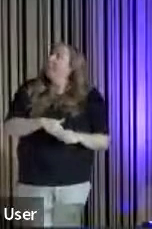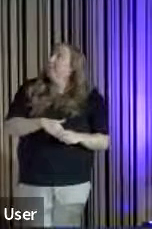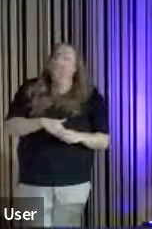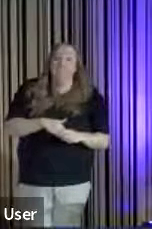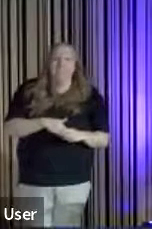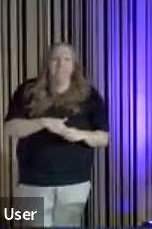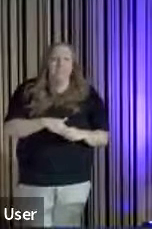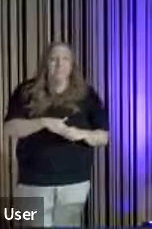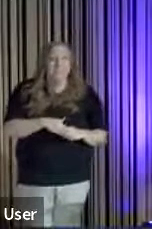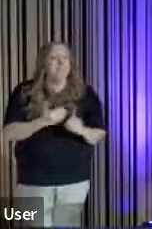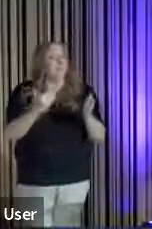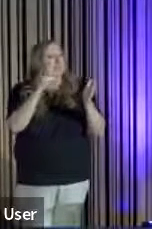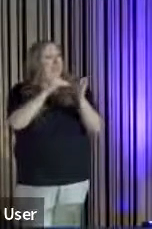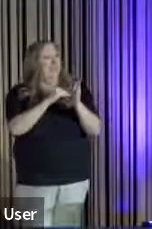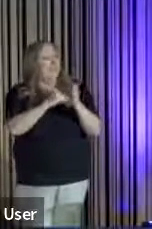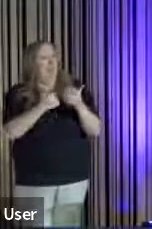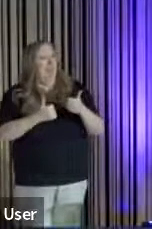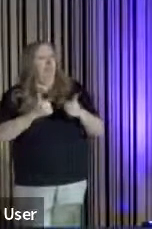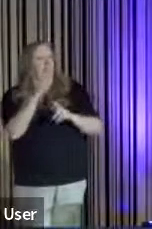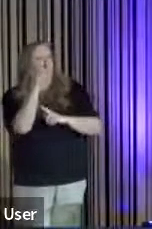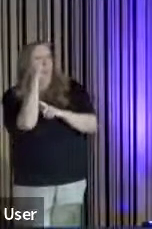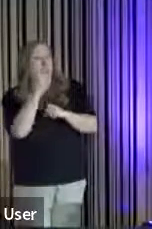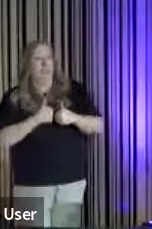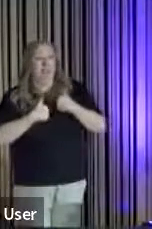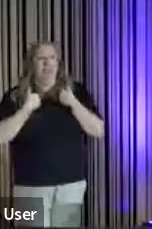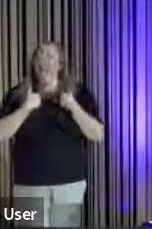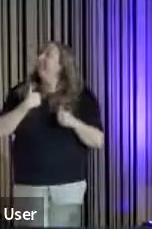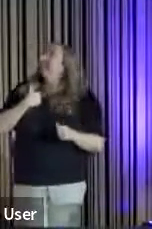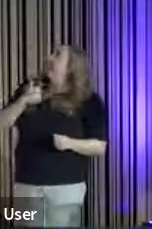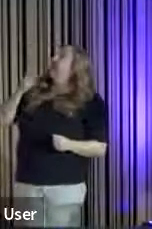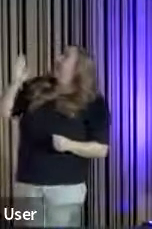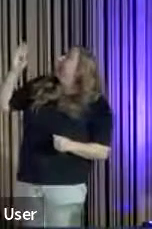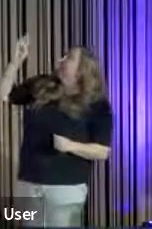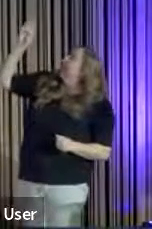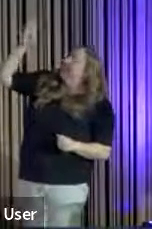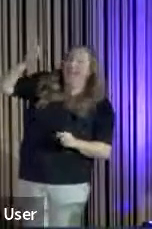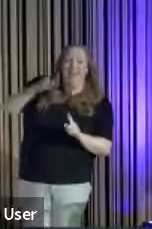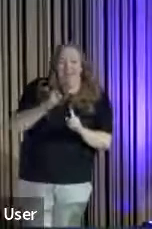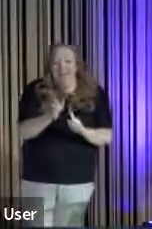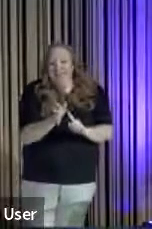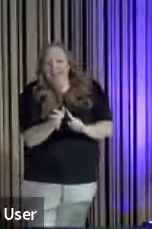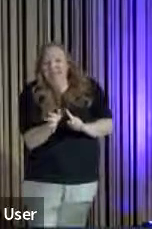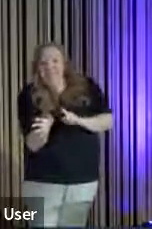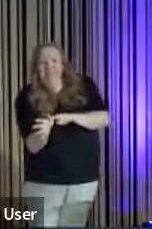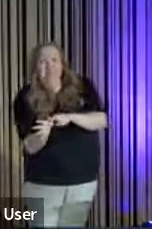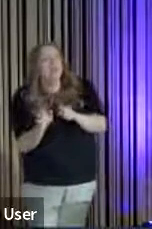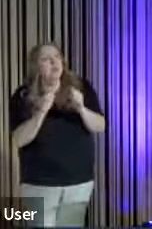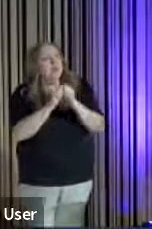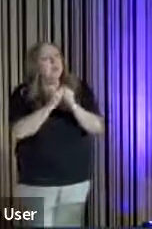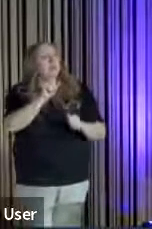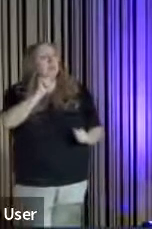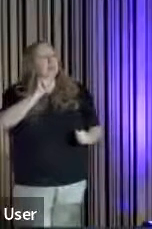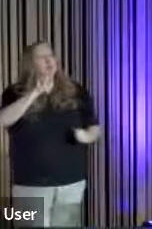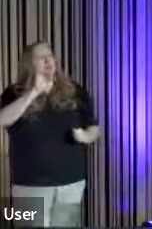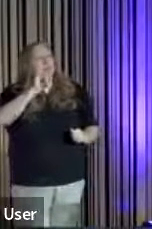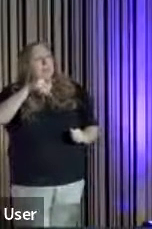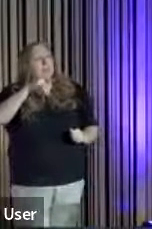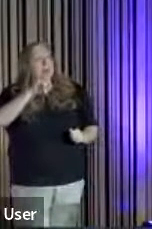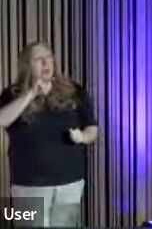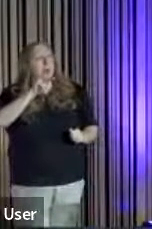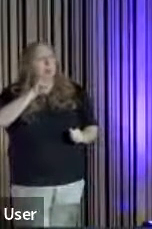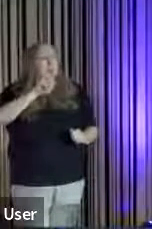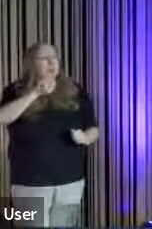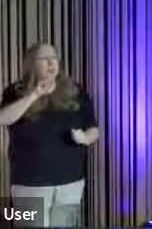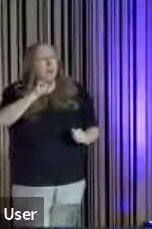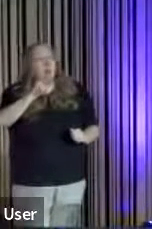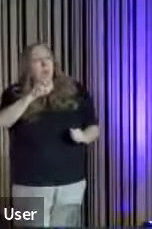the tree of life, sort of down in this bottom right-hand corner, together with trypanosomes, leishmanias, these sorts